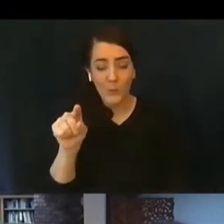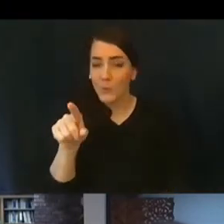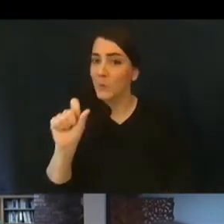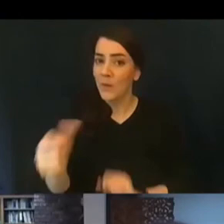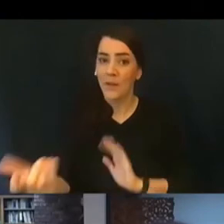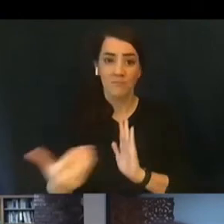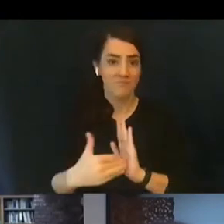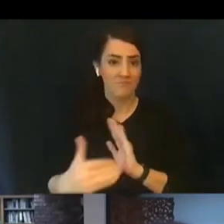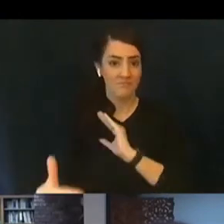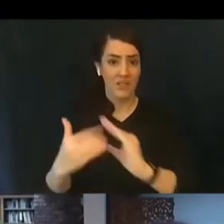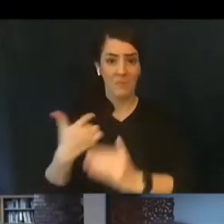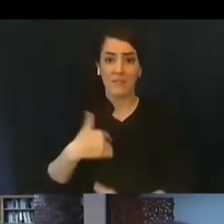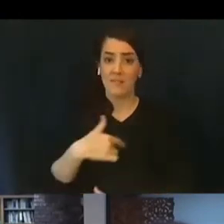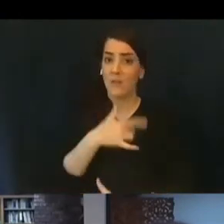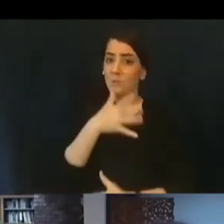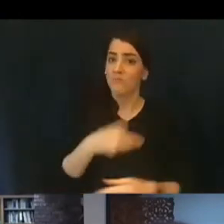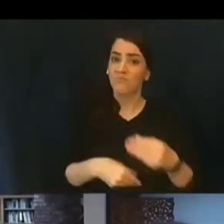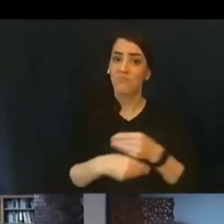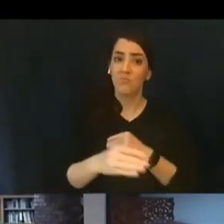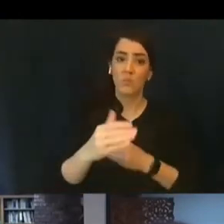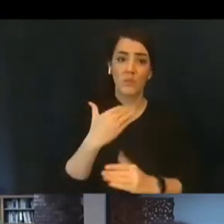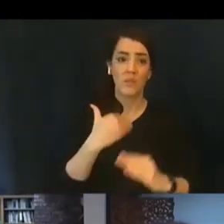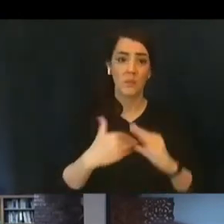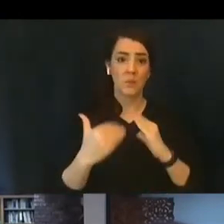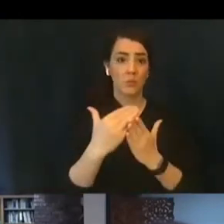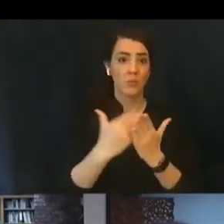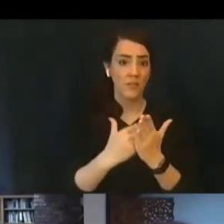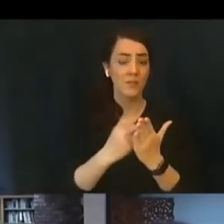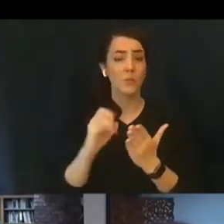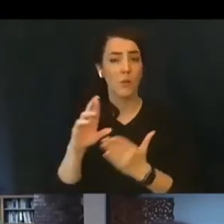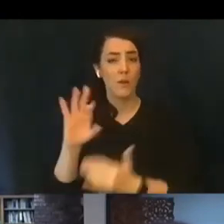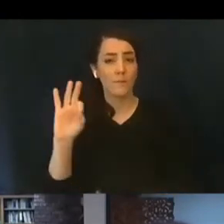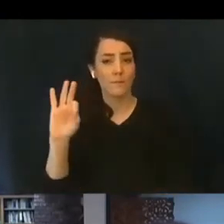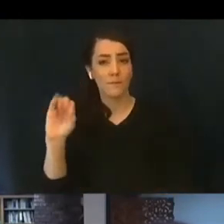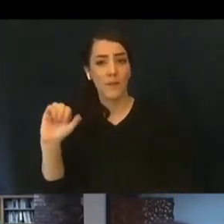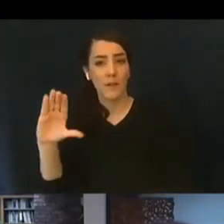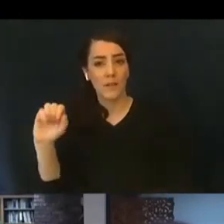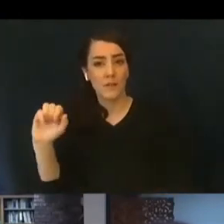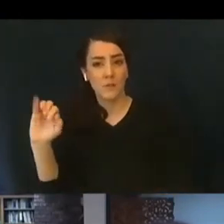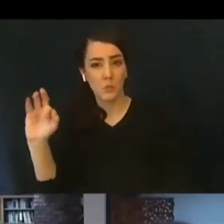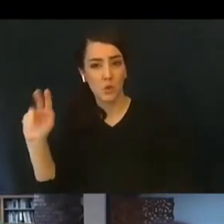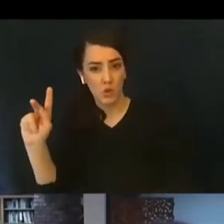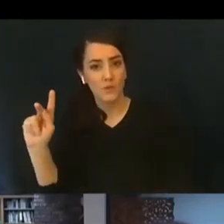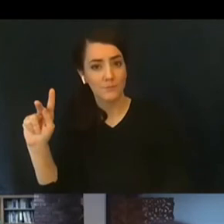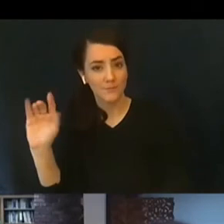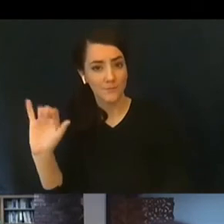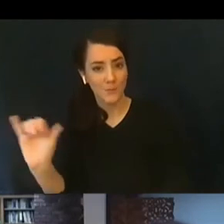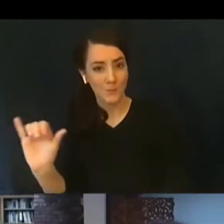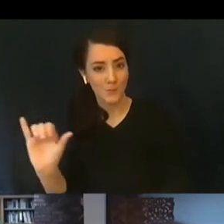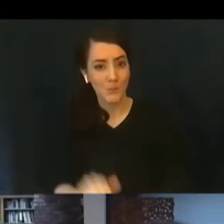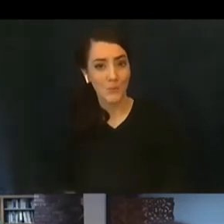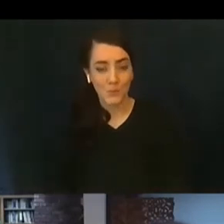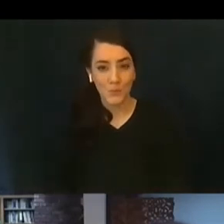you know, get engaged, um, besides watching documentaries or reading books here locally.